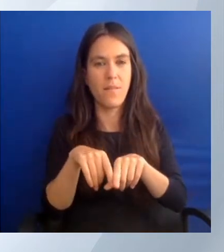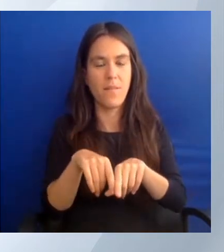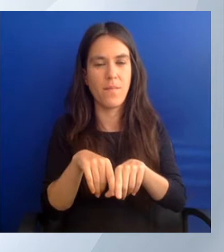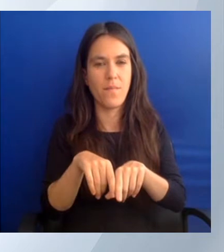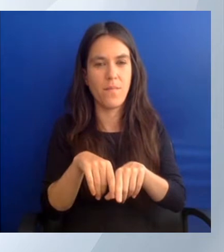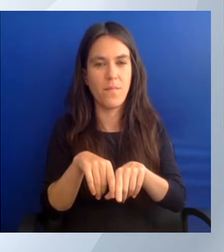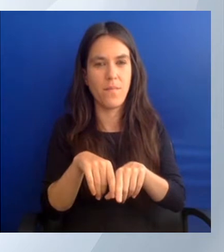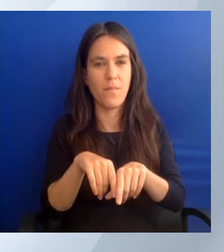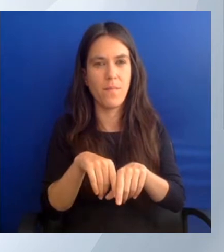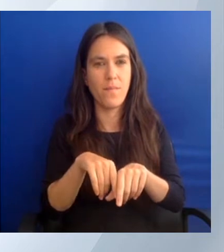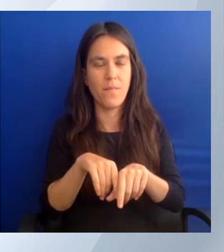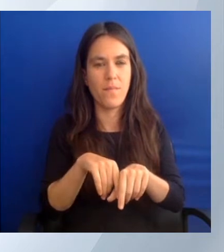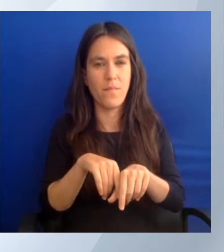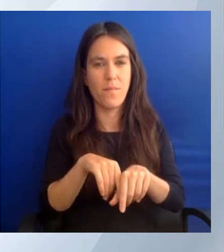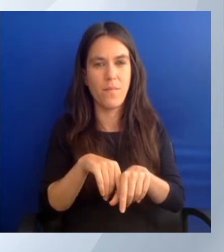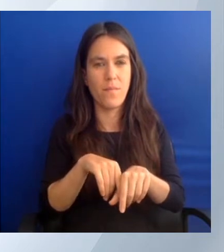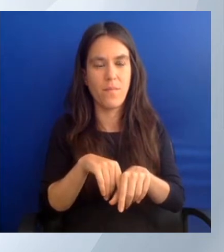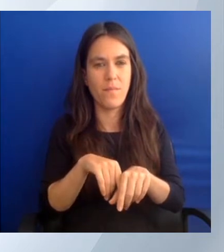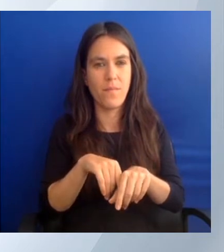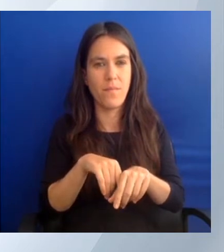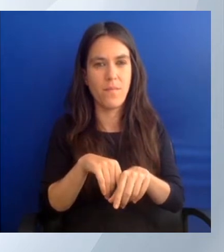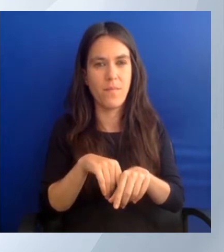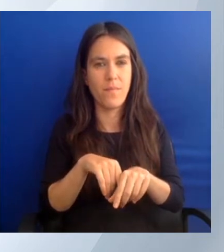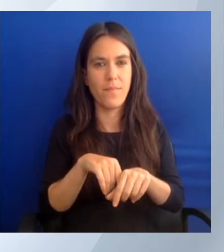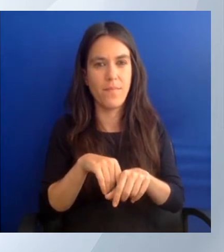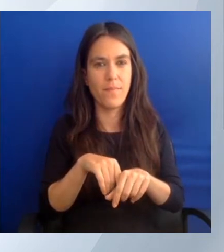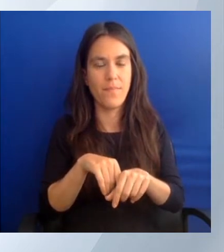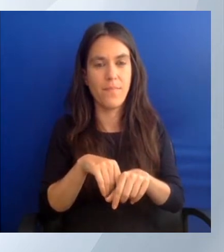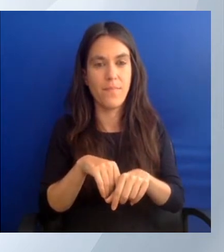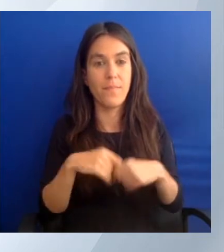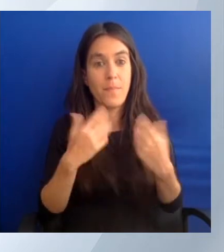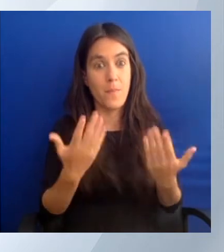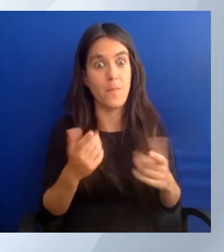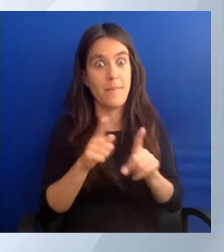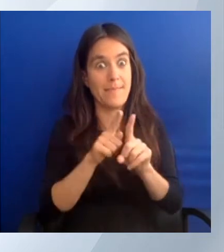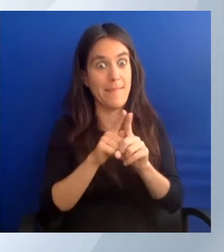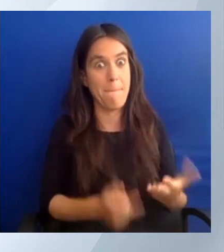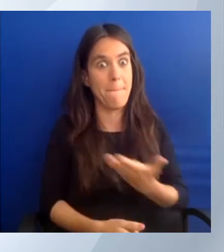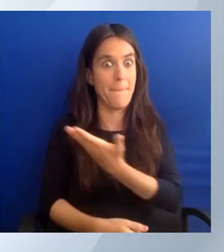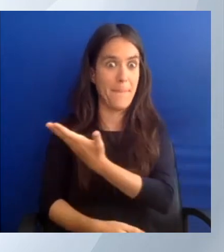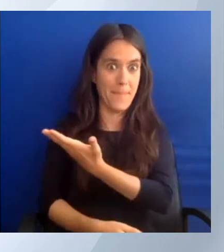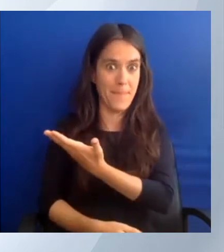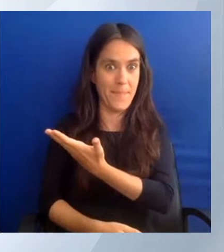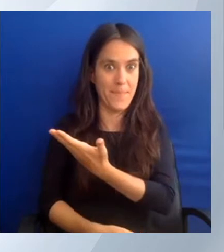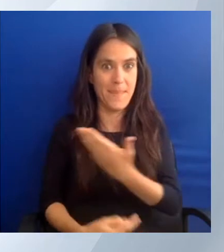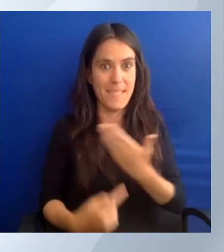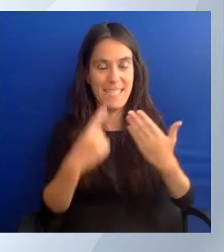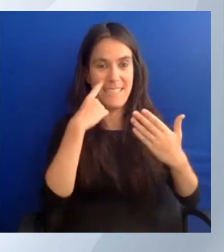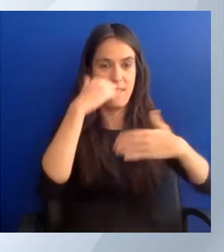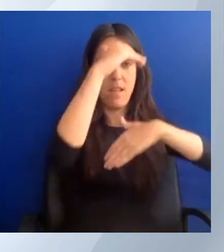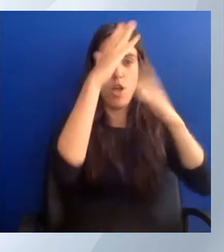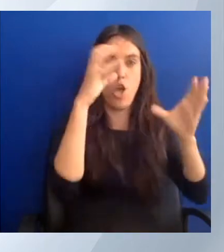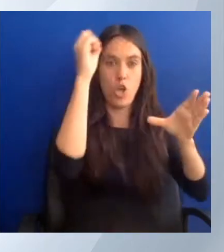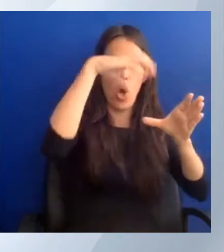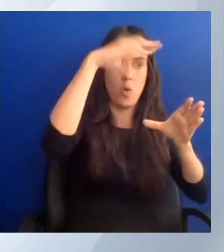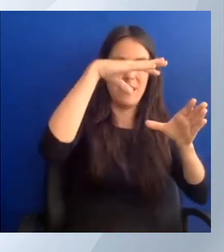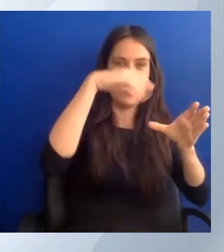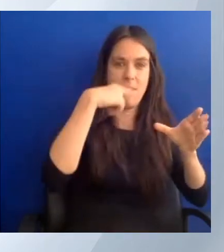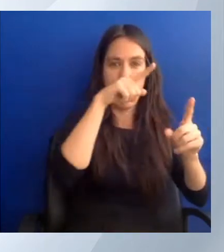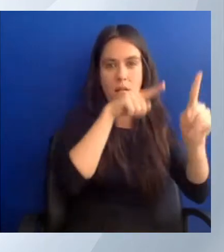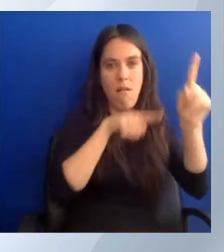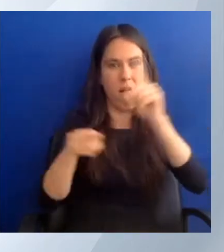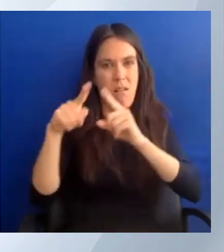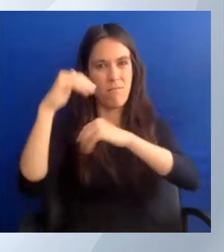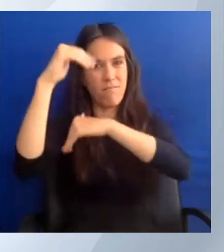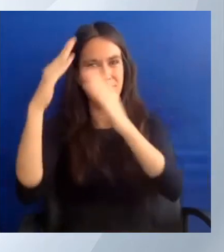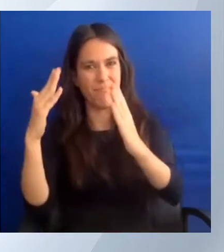Similarly, in the Kubernetes mode, the sidecar runs as a sidecar container in the same pod where your application service